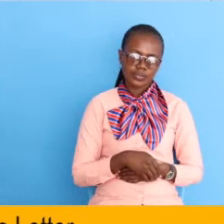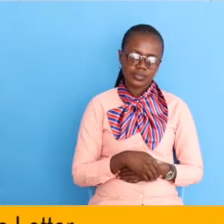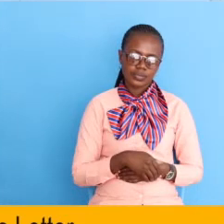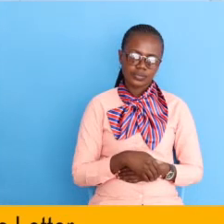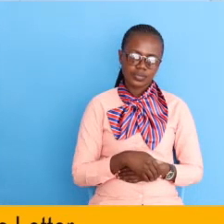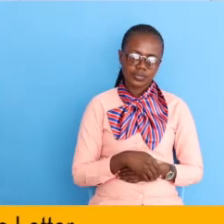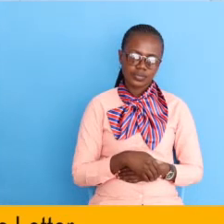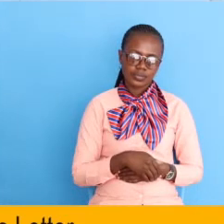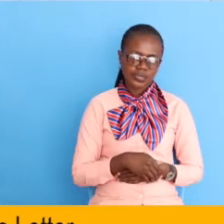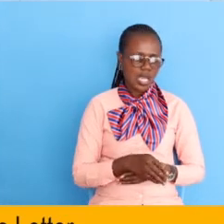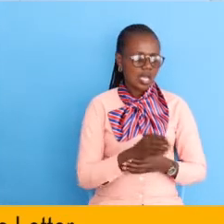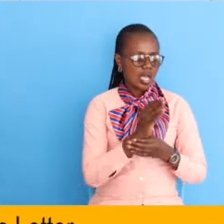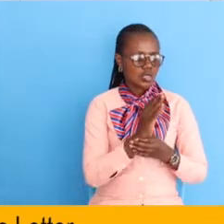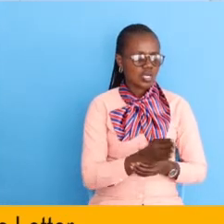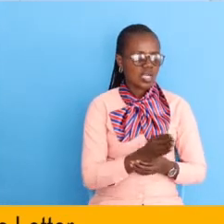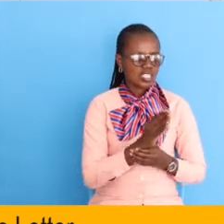Sometimes